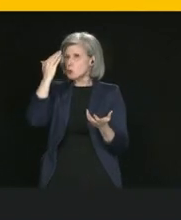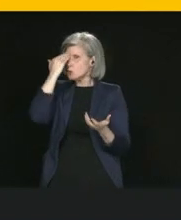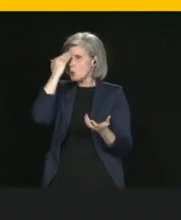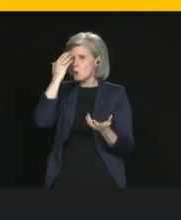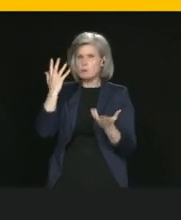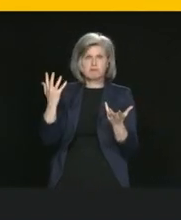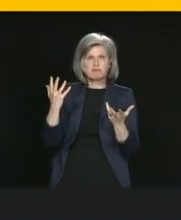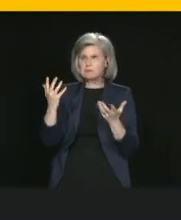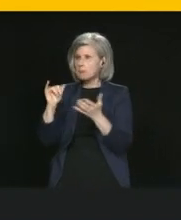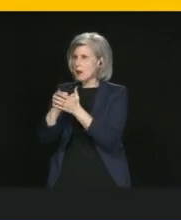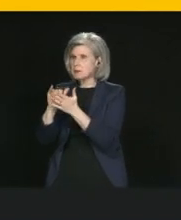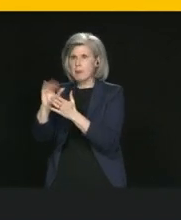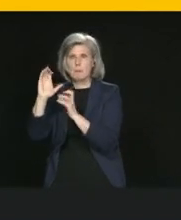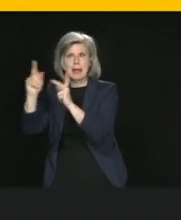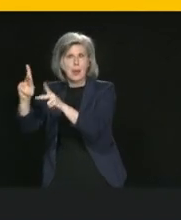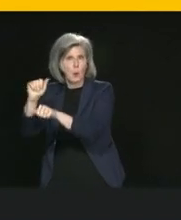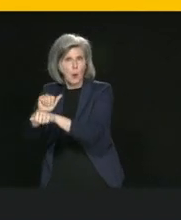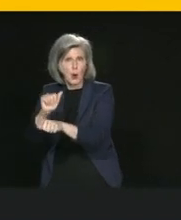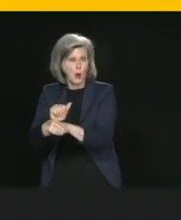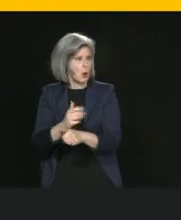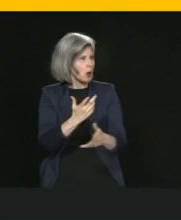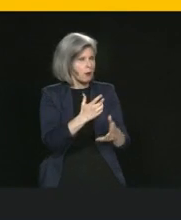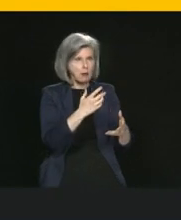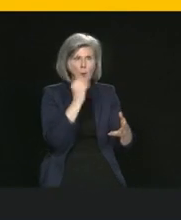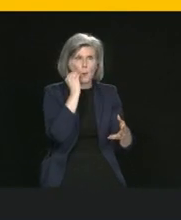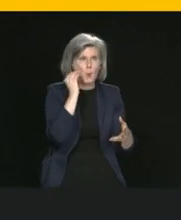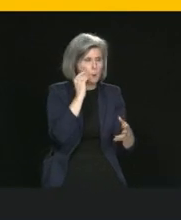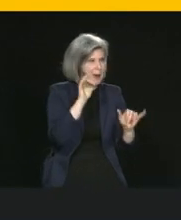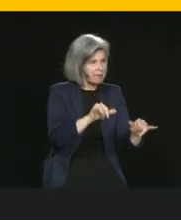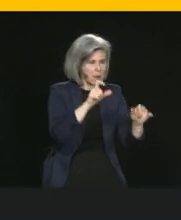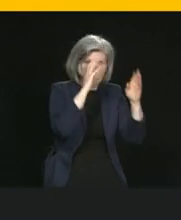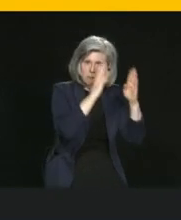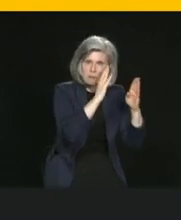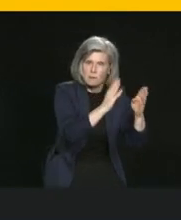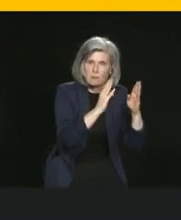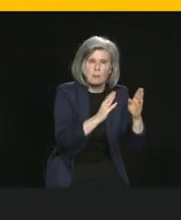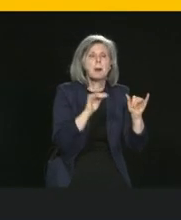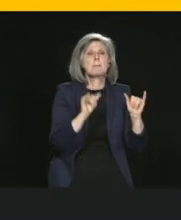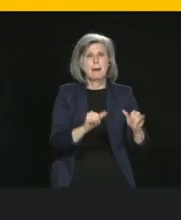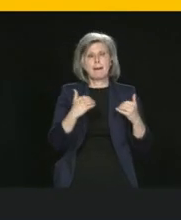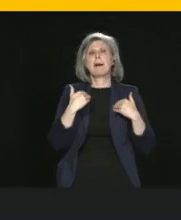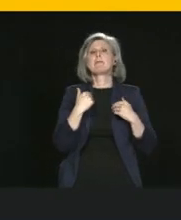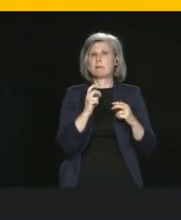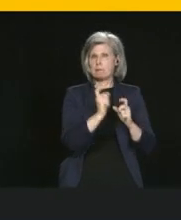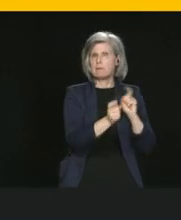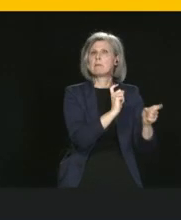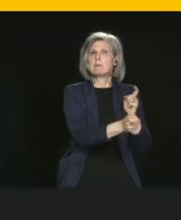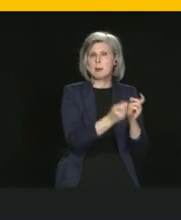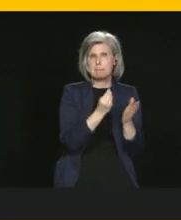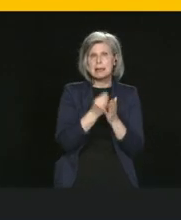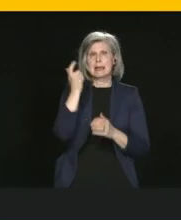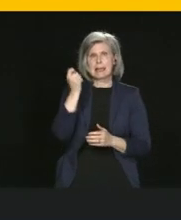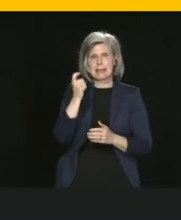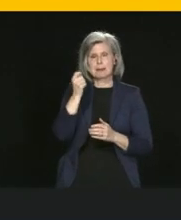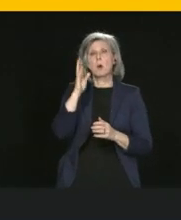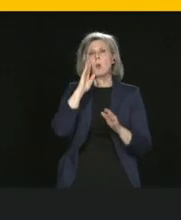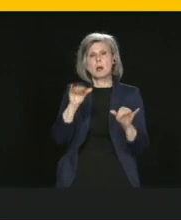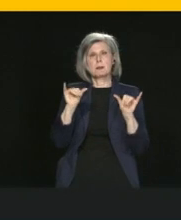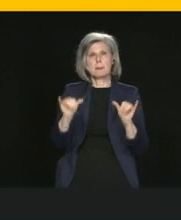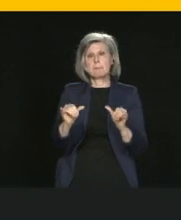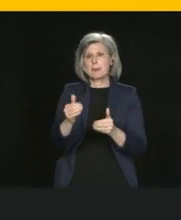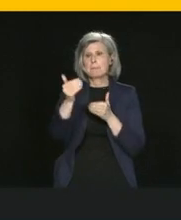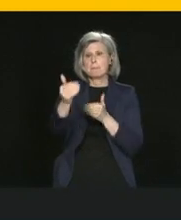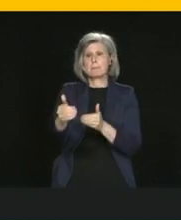COVID-19. The CERB will continue to be available from March 15th to October 3rd. In that time period, workers will now